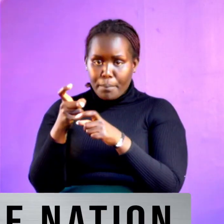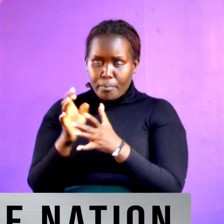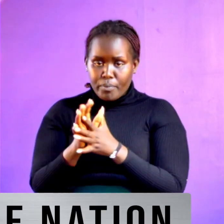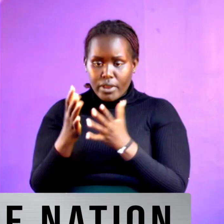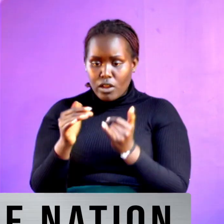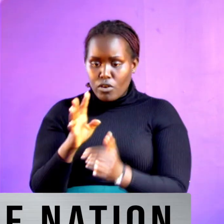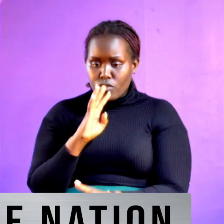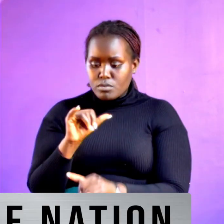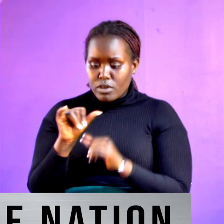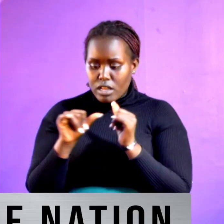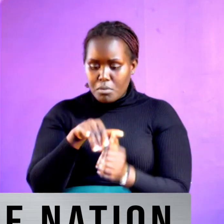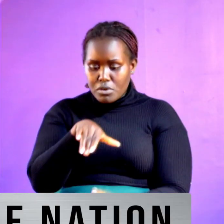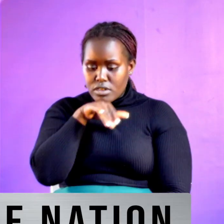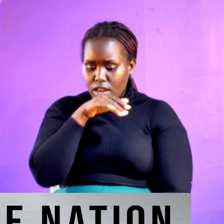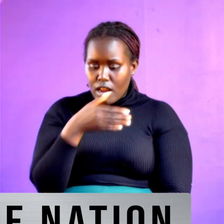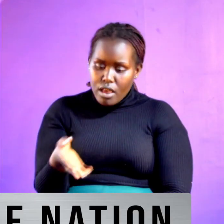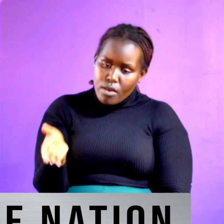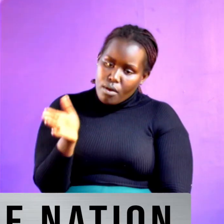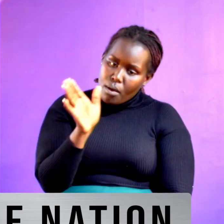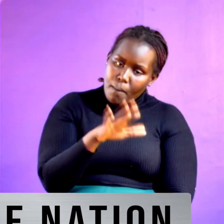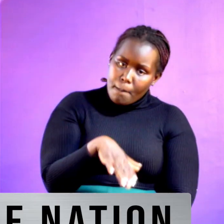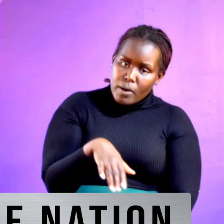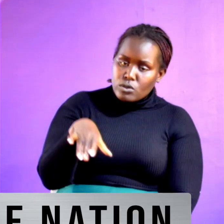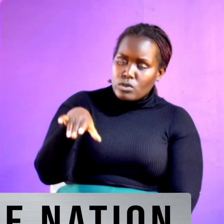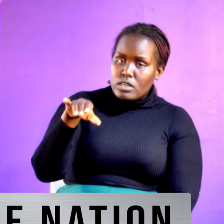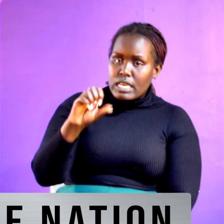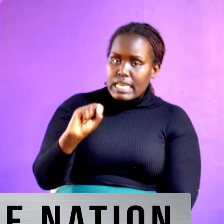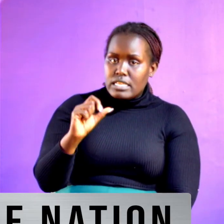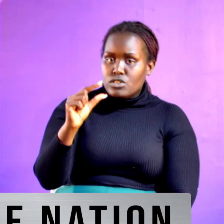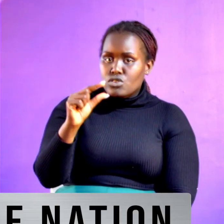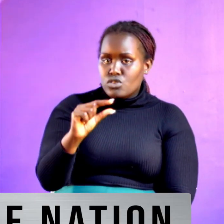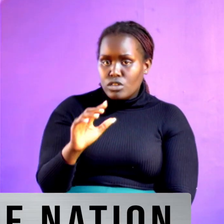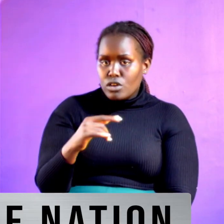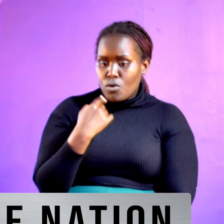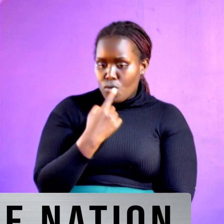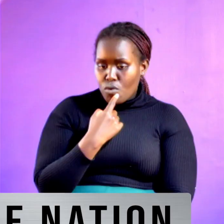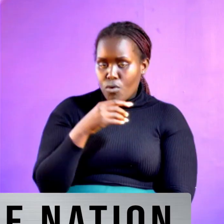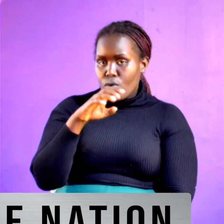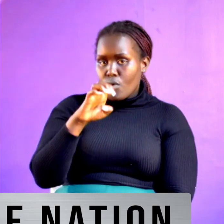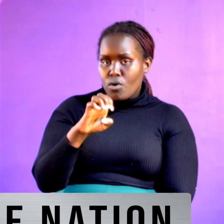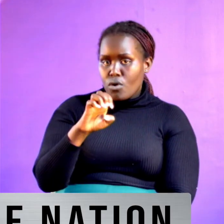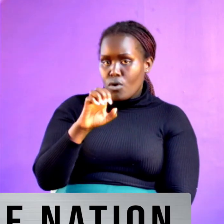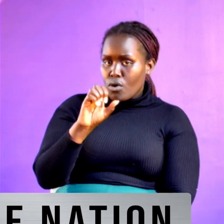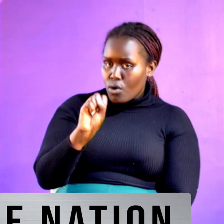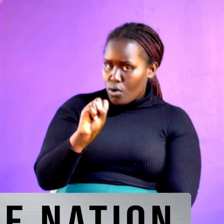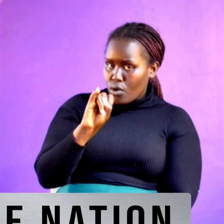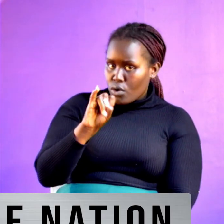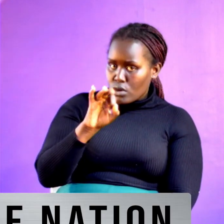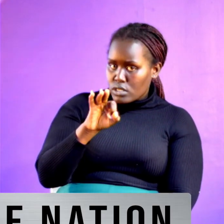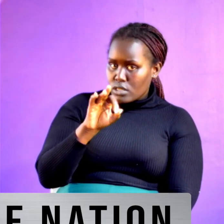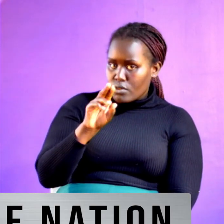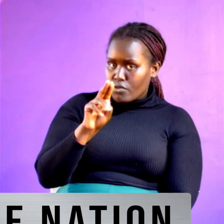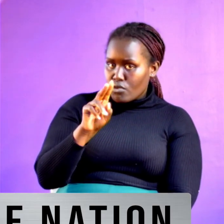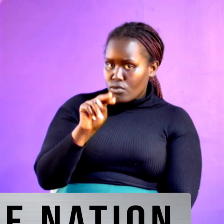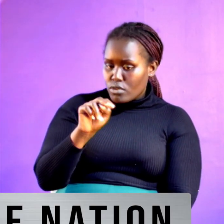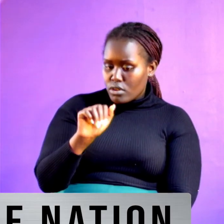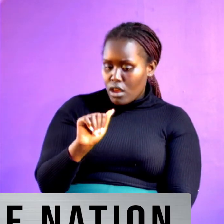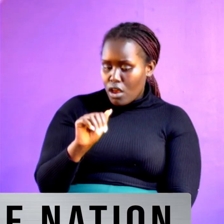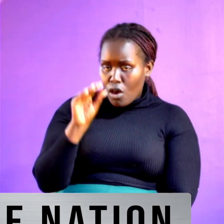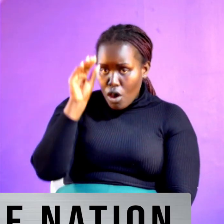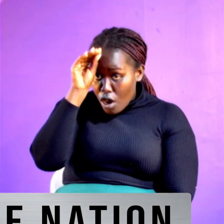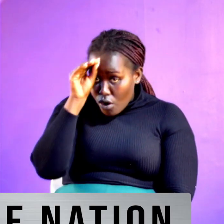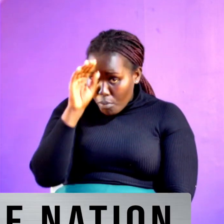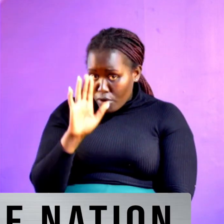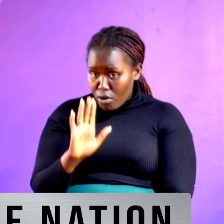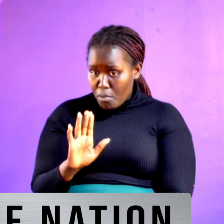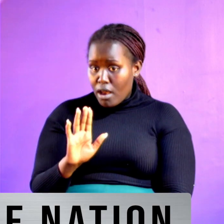let me go back to the SG Edwin Sifuna. In your opinion, and